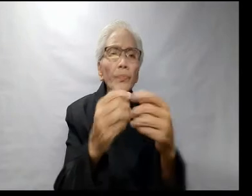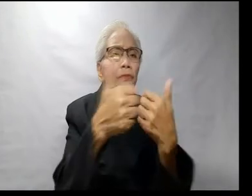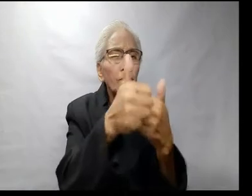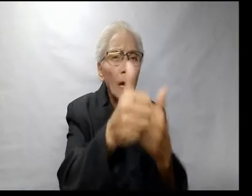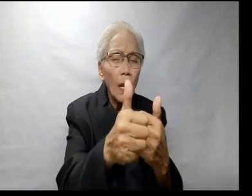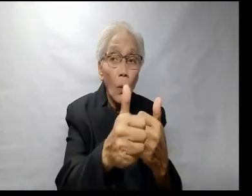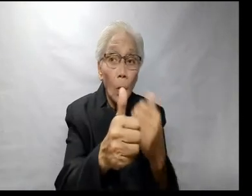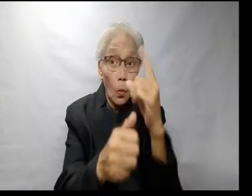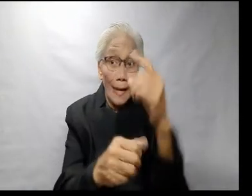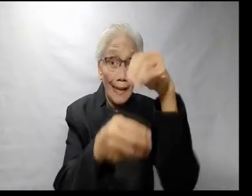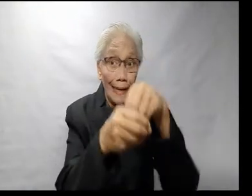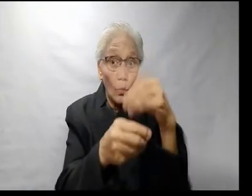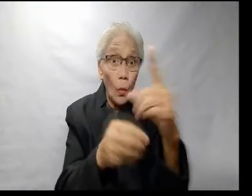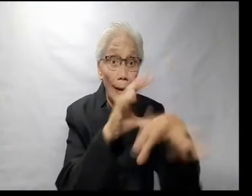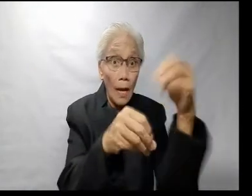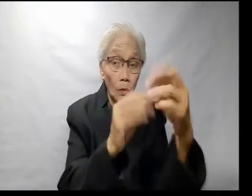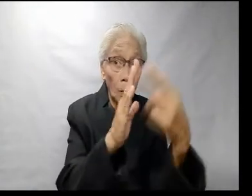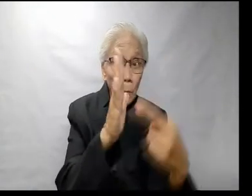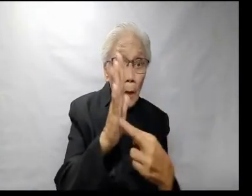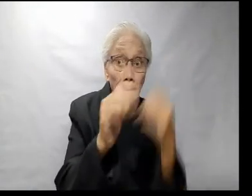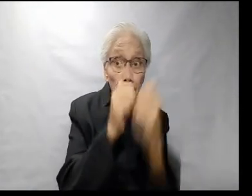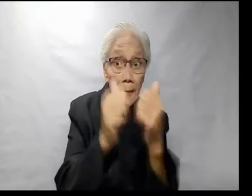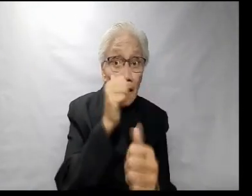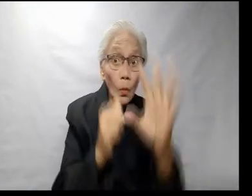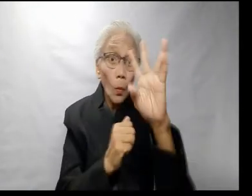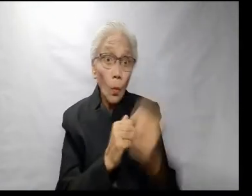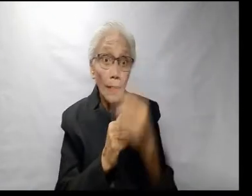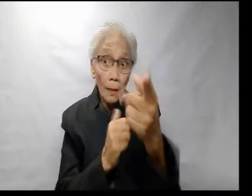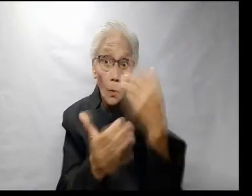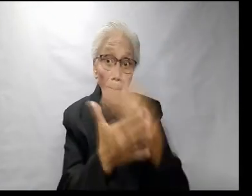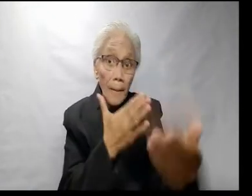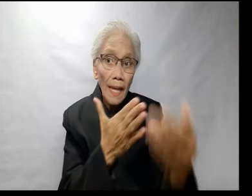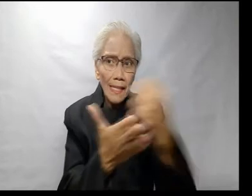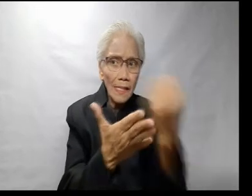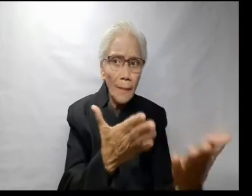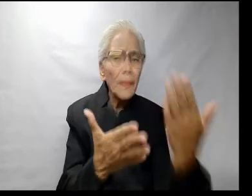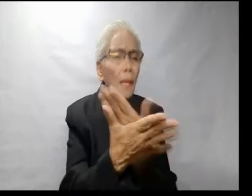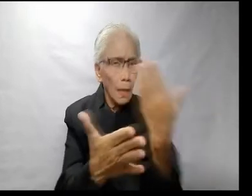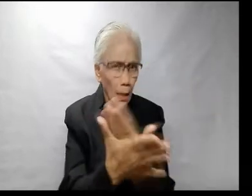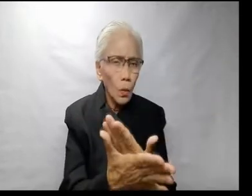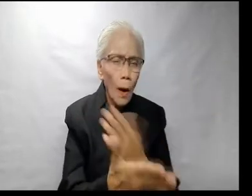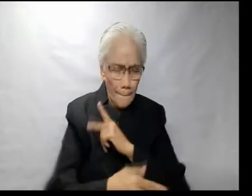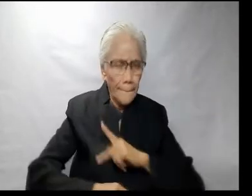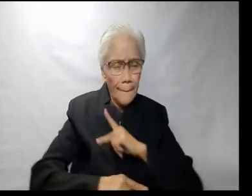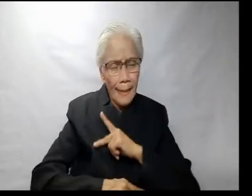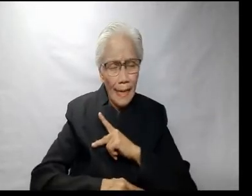follow the one in, one out rule. That is, when you buy or acquire something